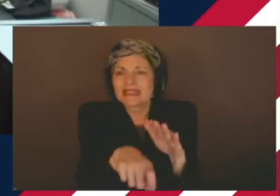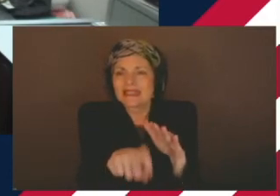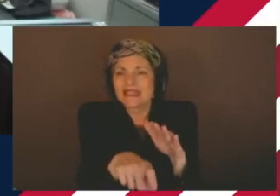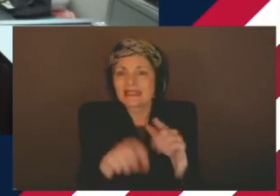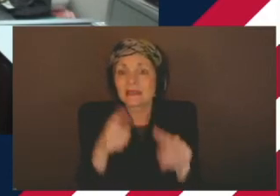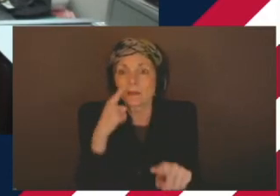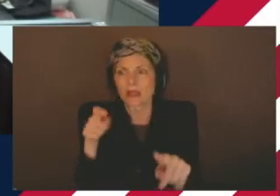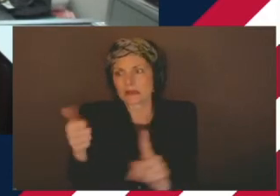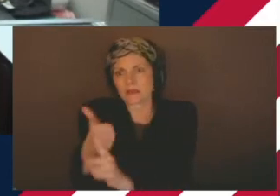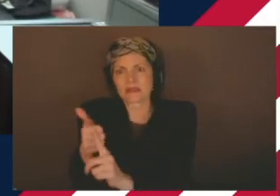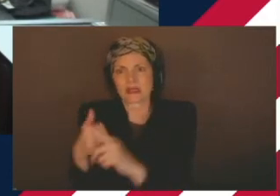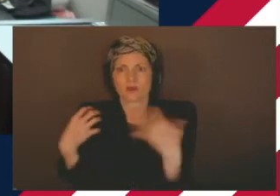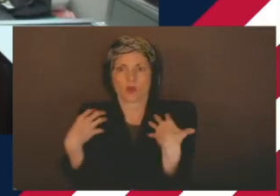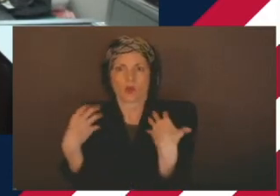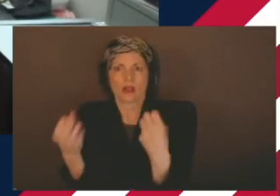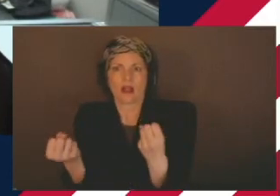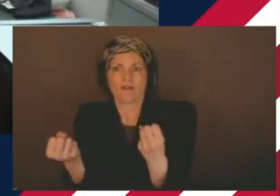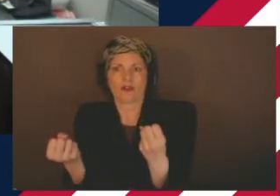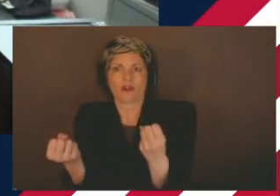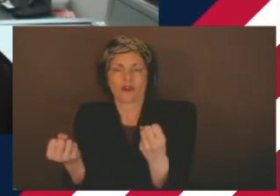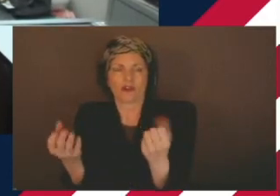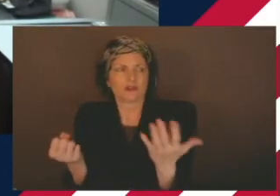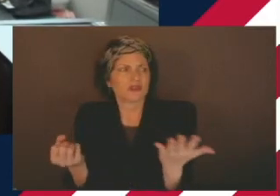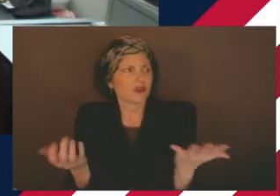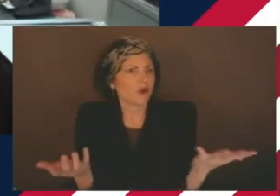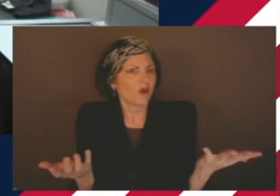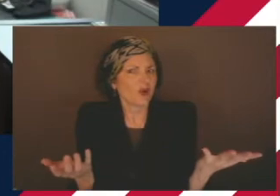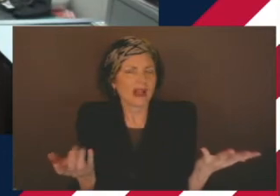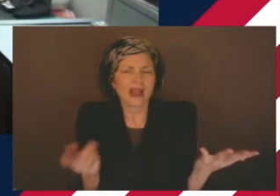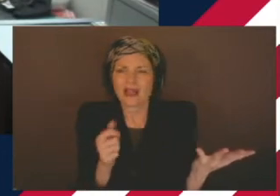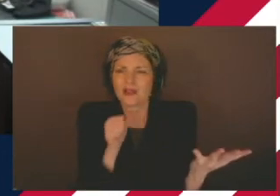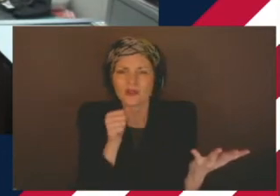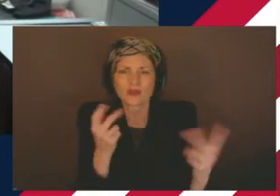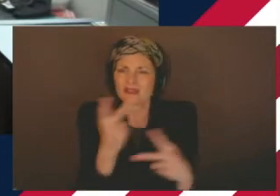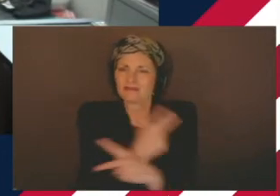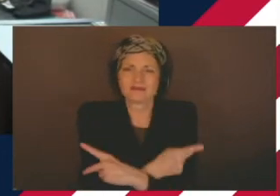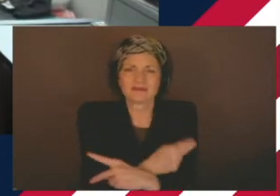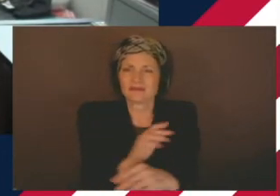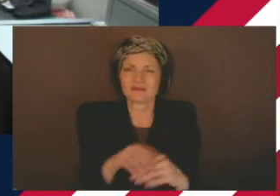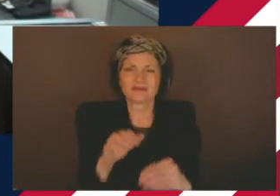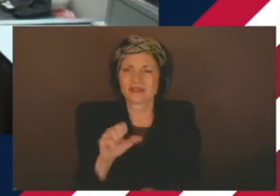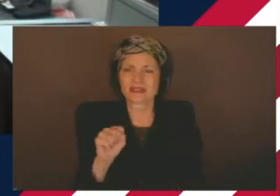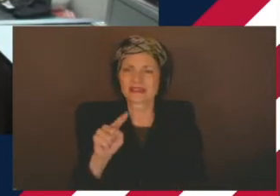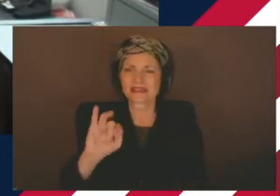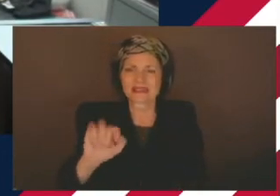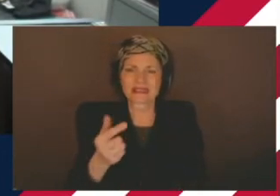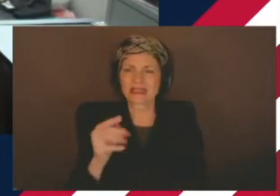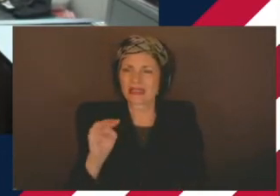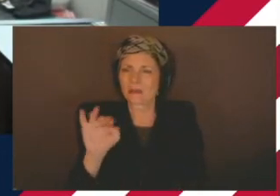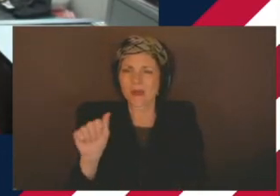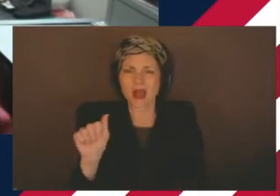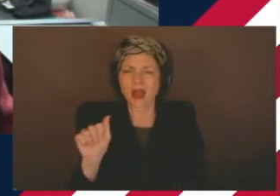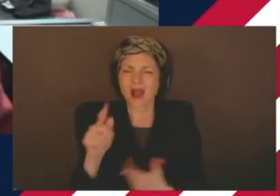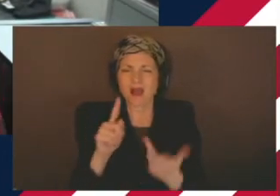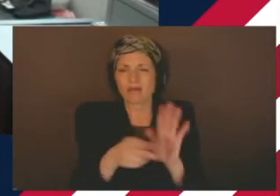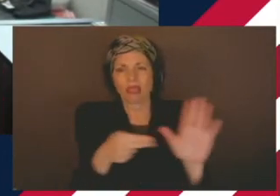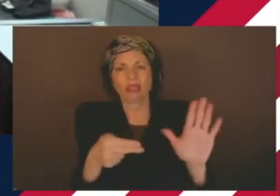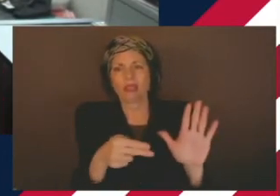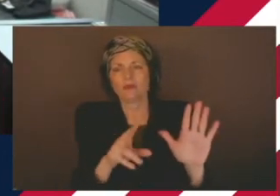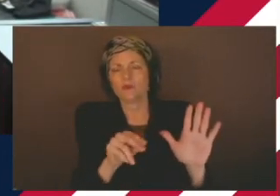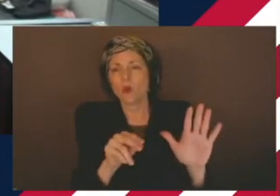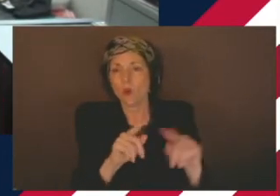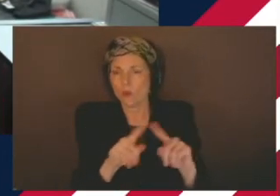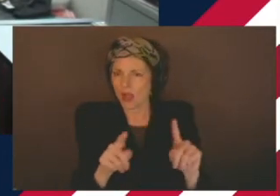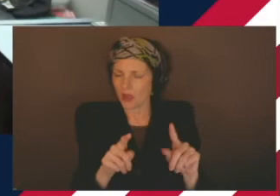So at a certain level, it goes beyond stigma and becomes discrimination. To combat that,